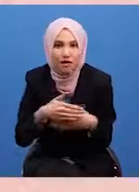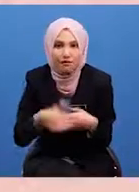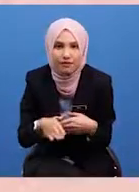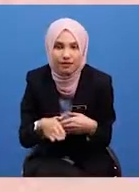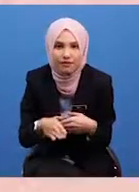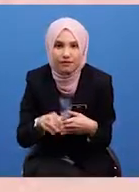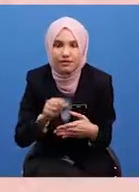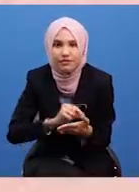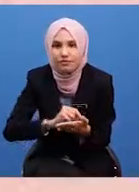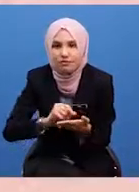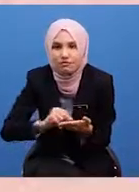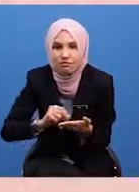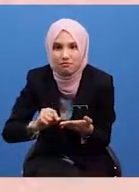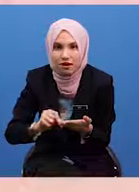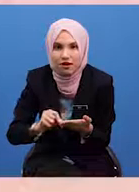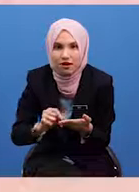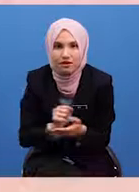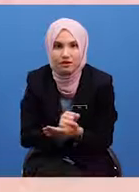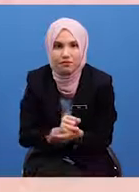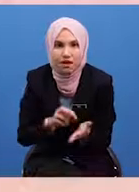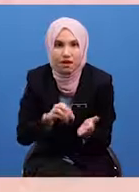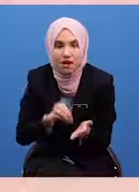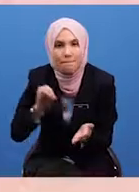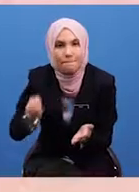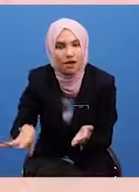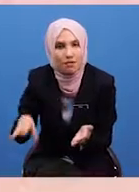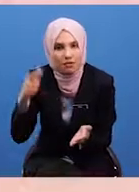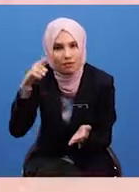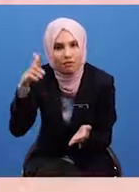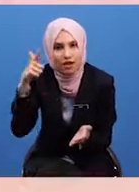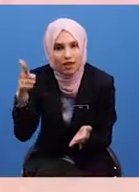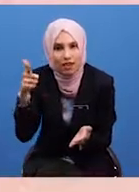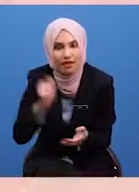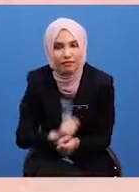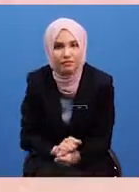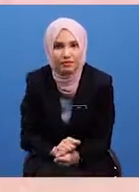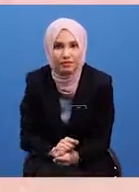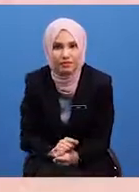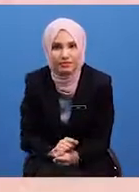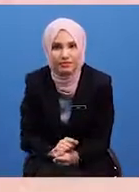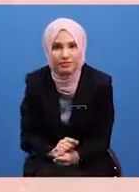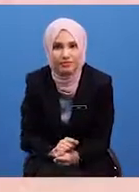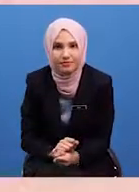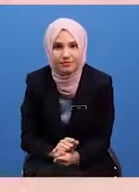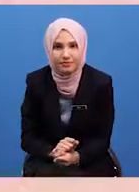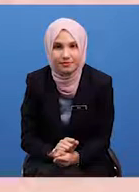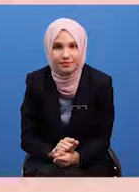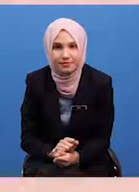Lynn notices that all the books written by the author has been removed from the library.